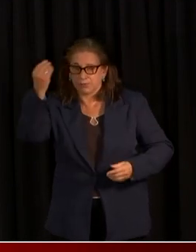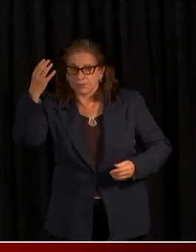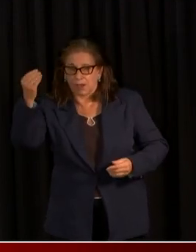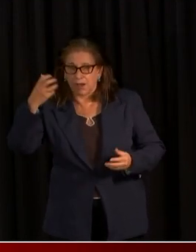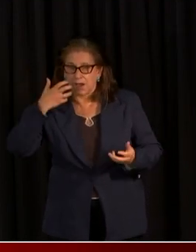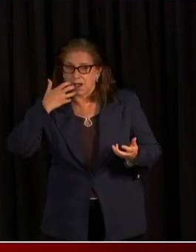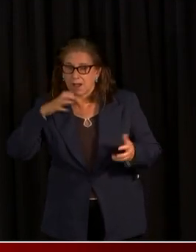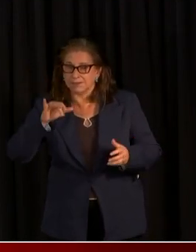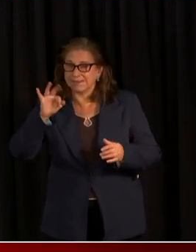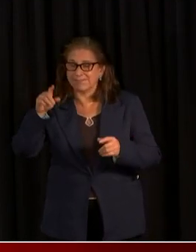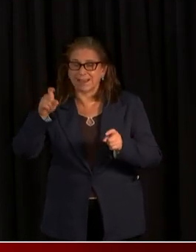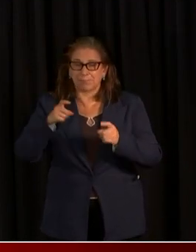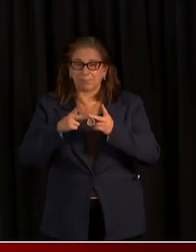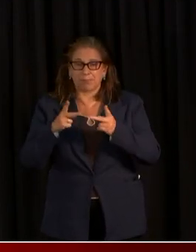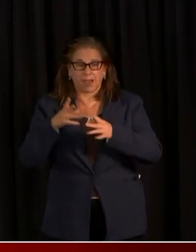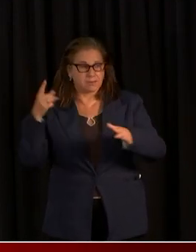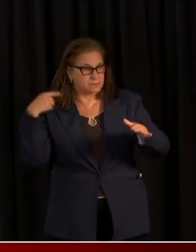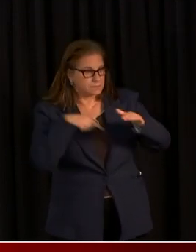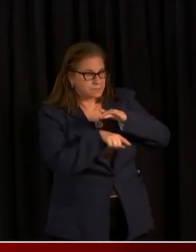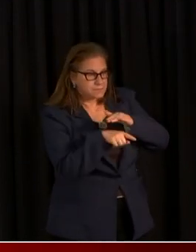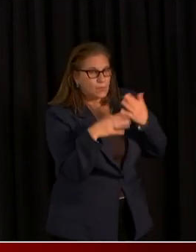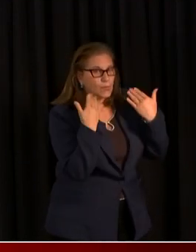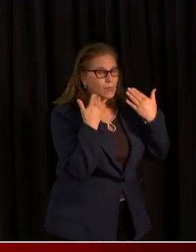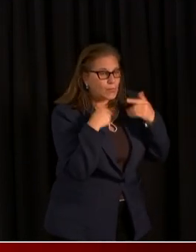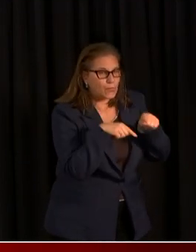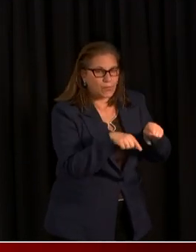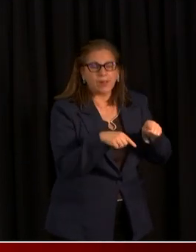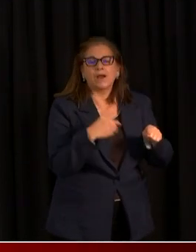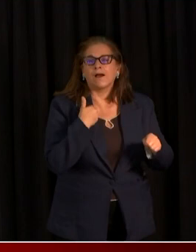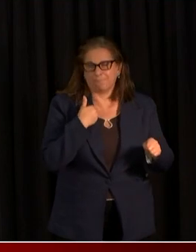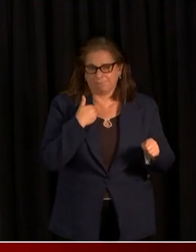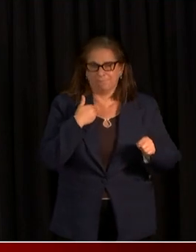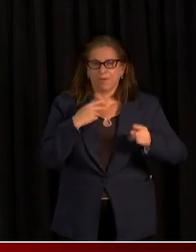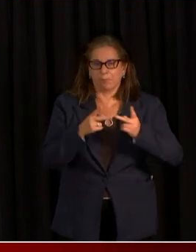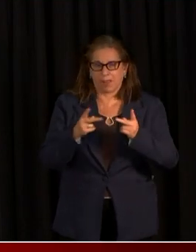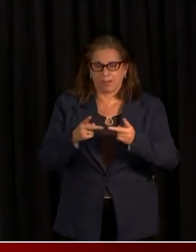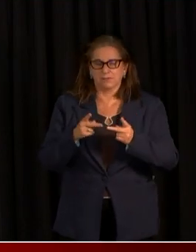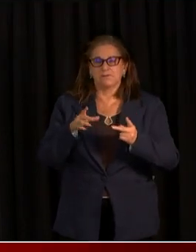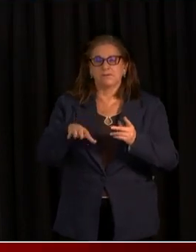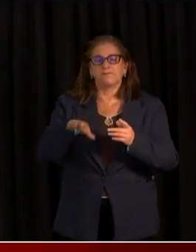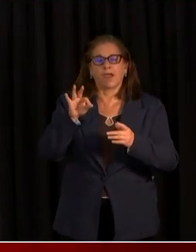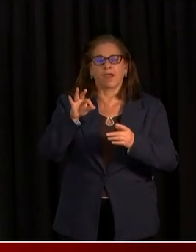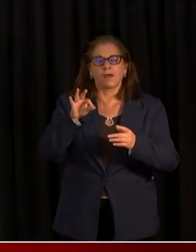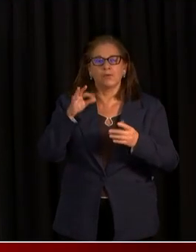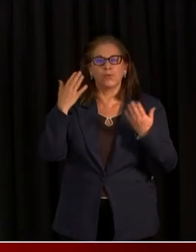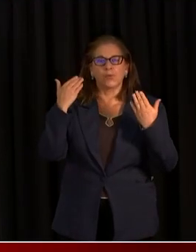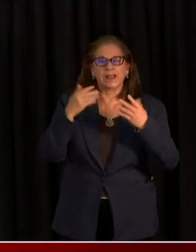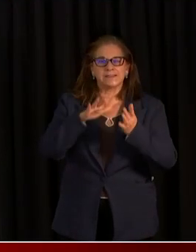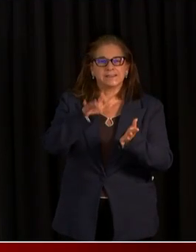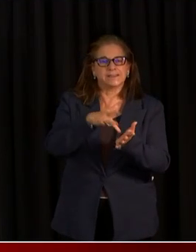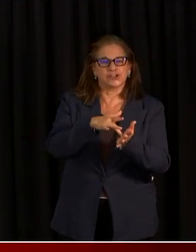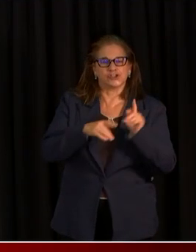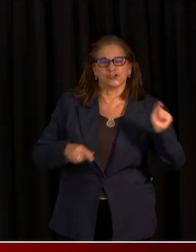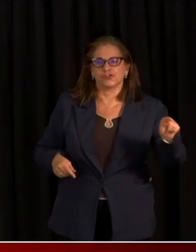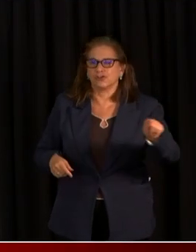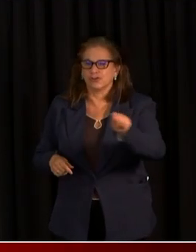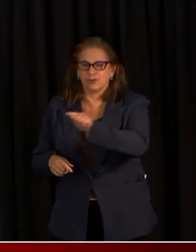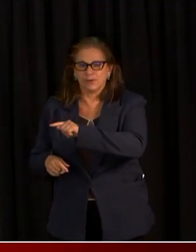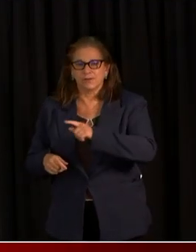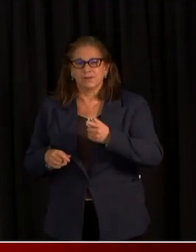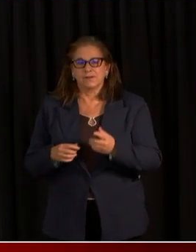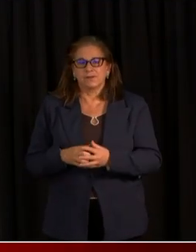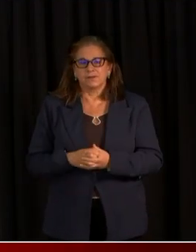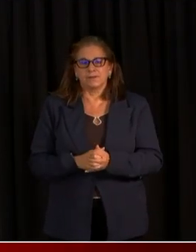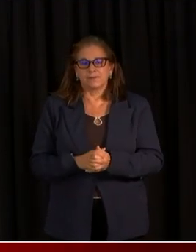need a place to cool down, to please locate a cooling center in each of the district's